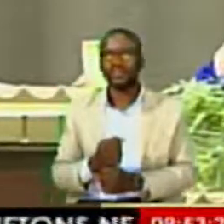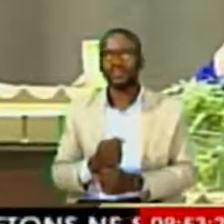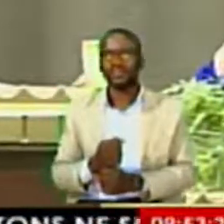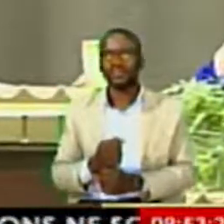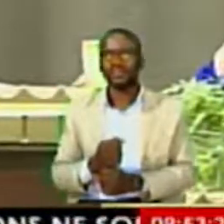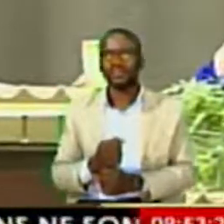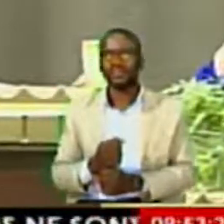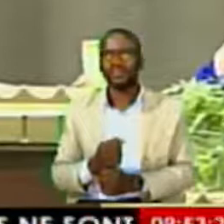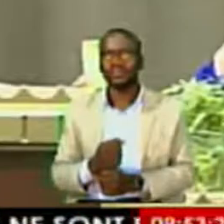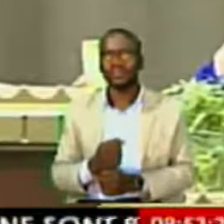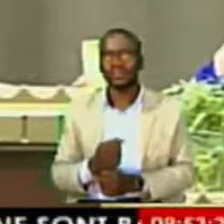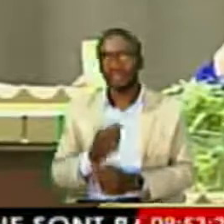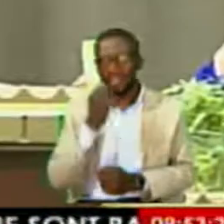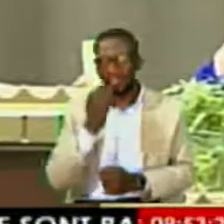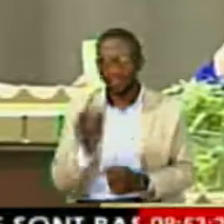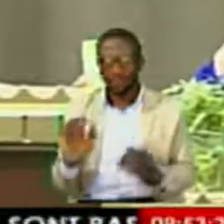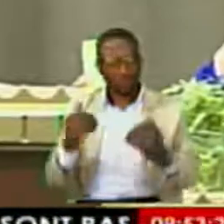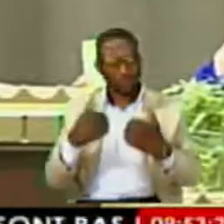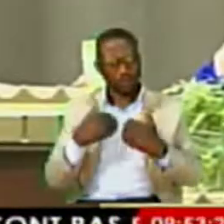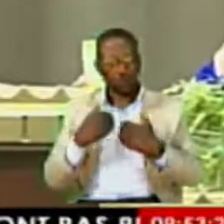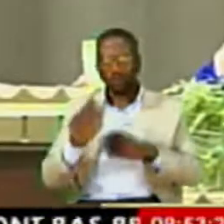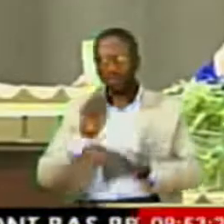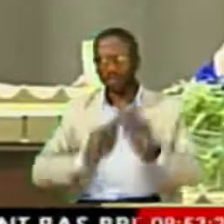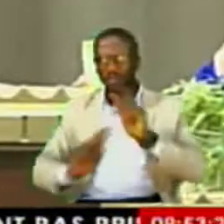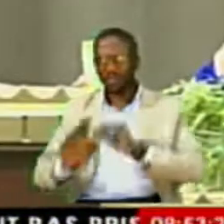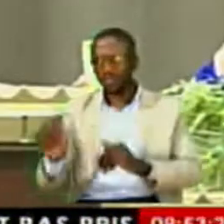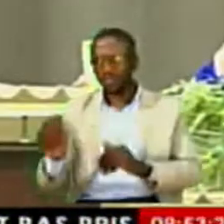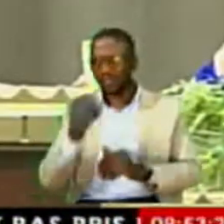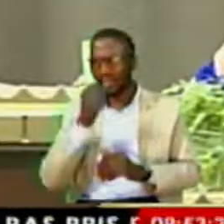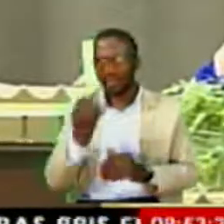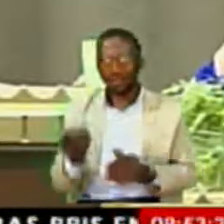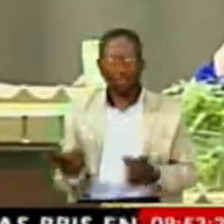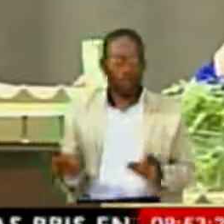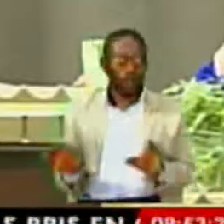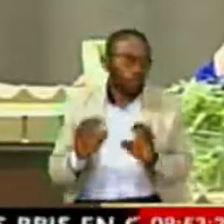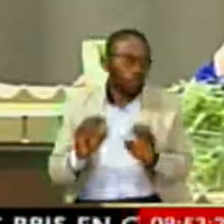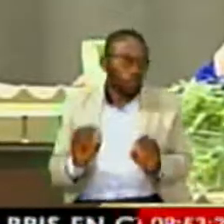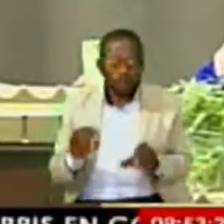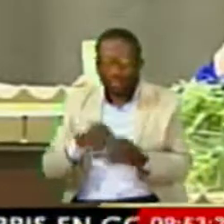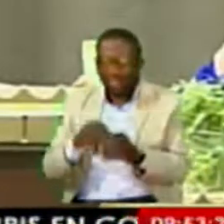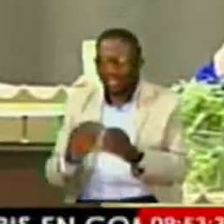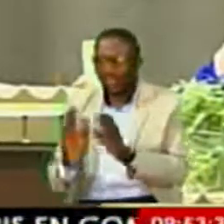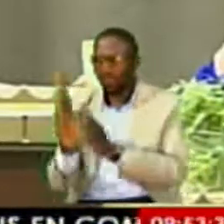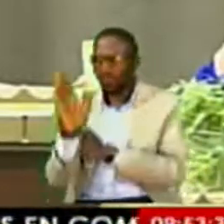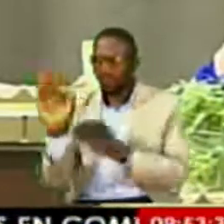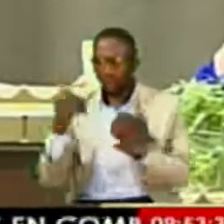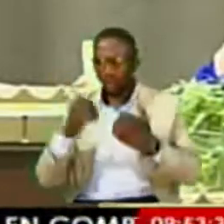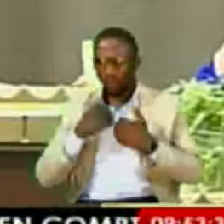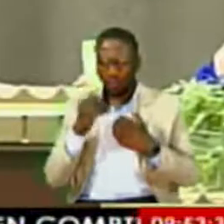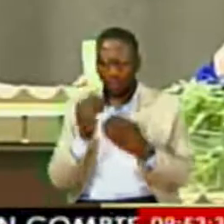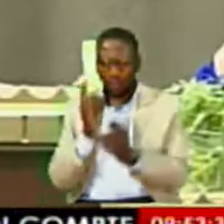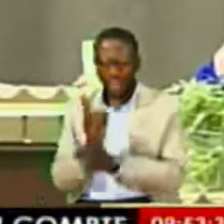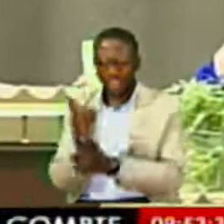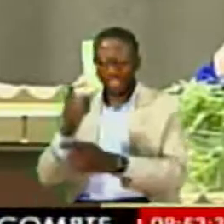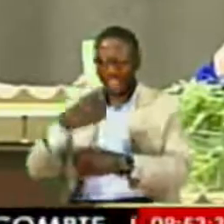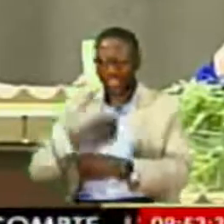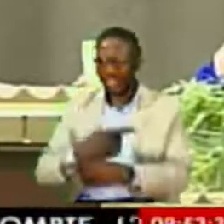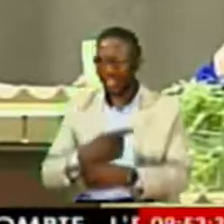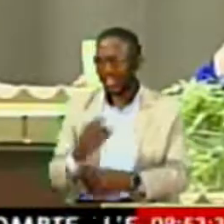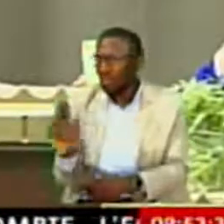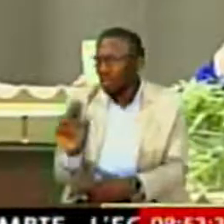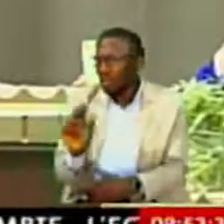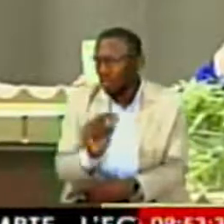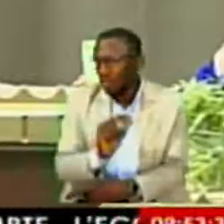believe? Il y a les gens. There are people who say. Il y a de l'injustice. There are people who say God non. Is unrighteous.